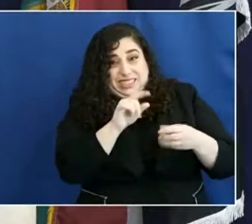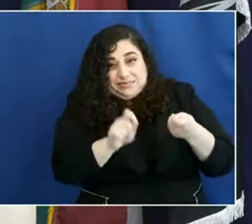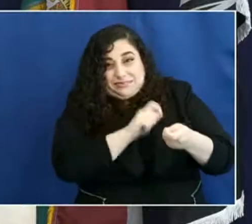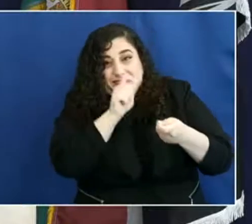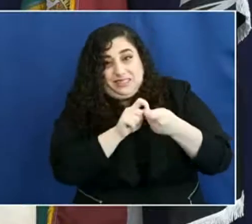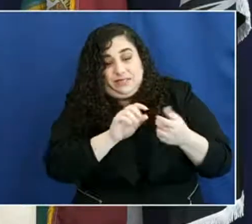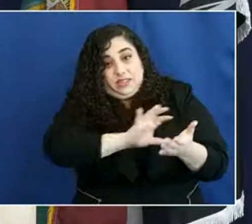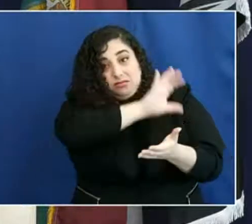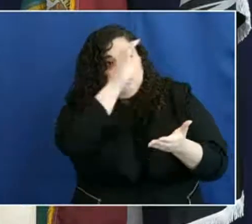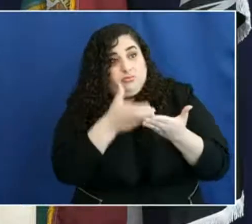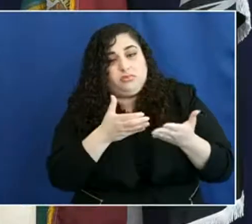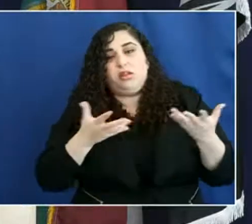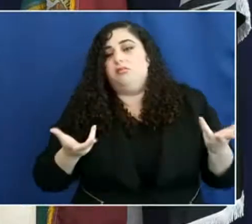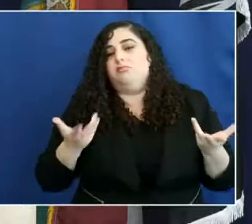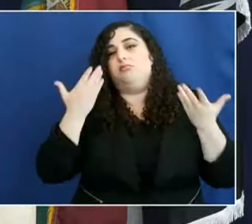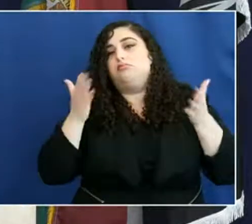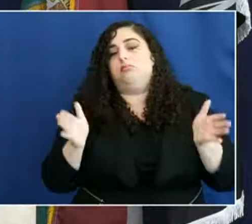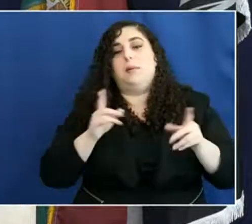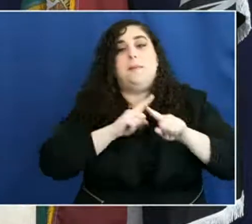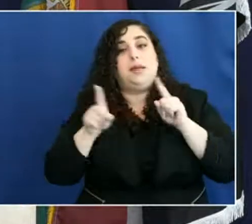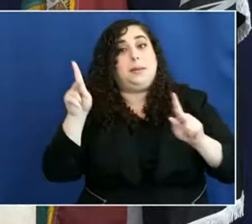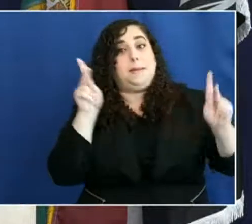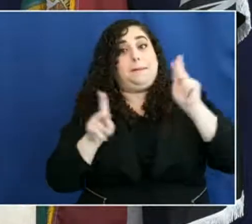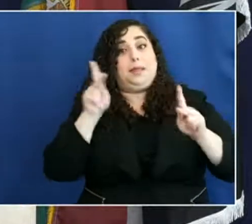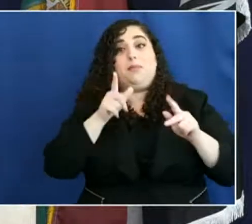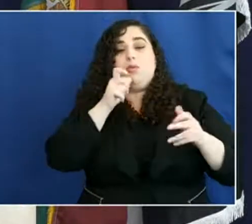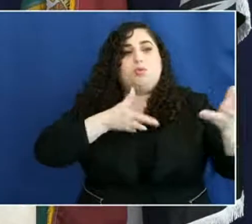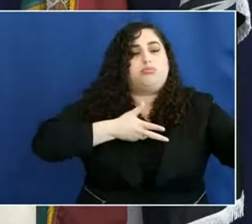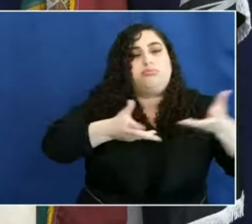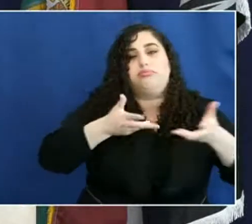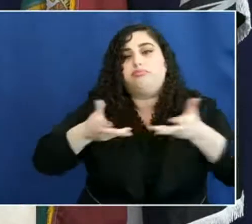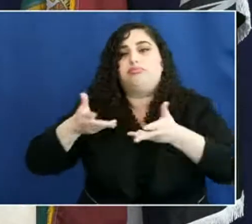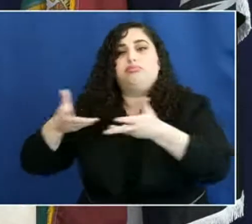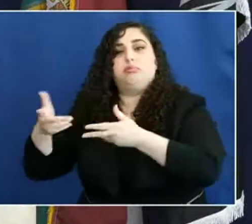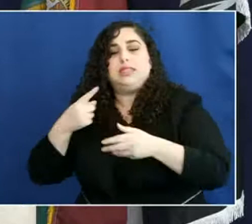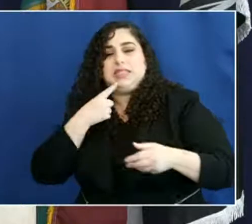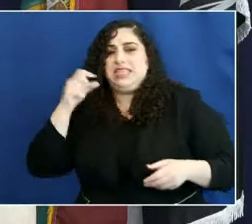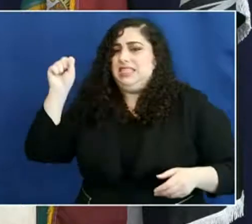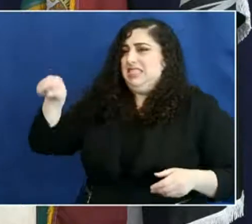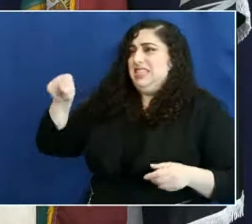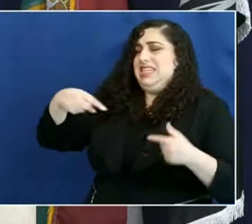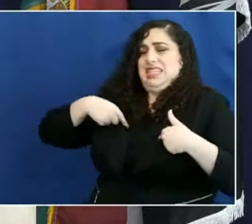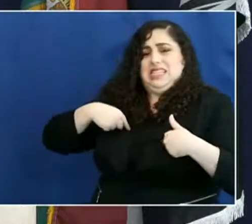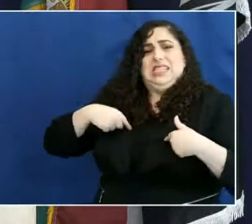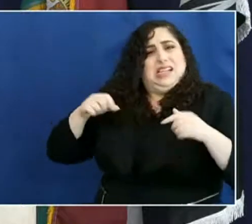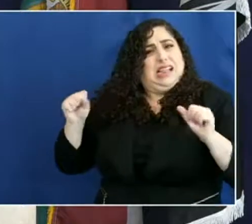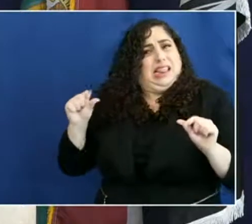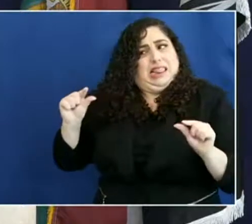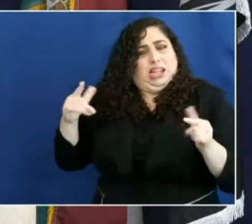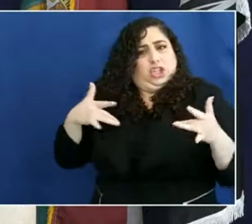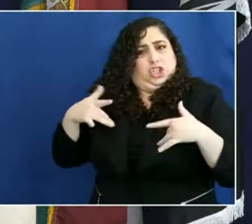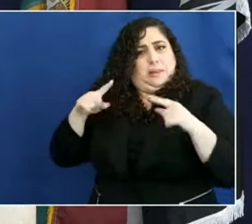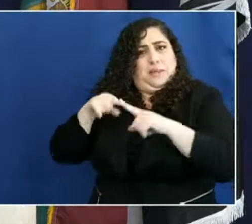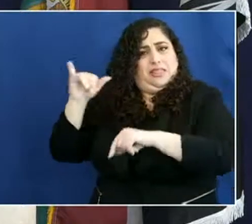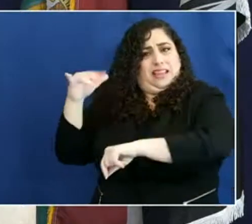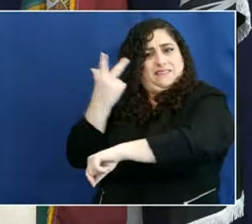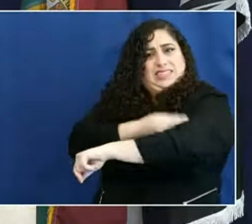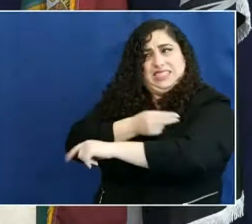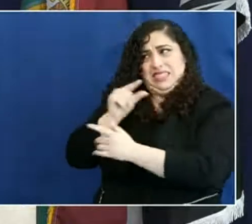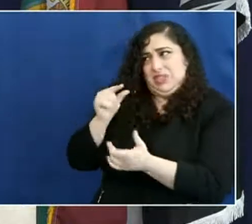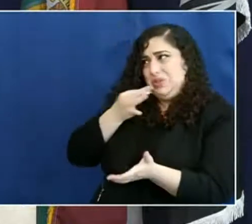can tell you, and the number of folks who have been engaged who have said, I was a little concerned. It seemed like it was too soon. It was too